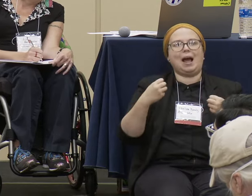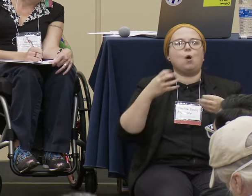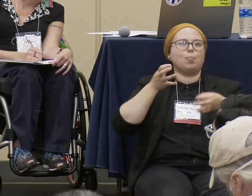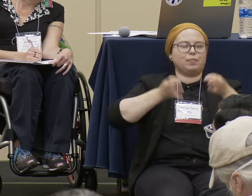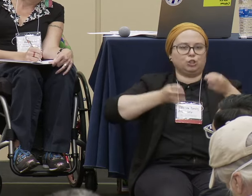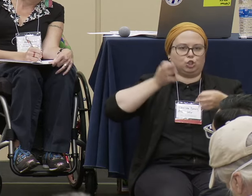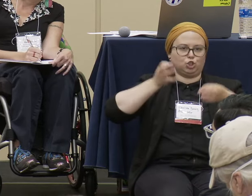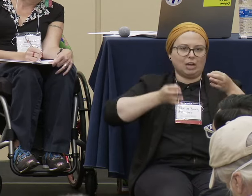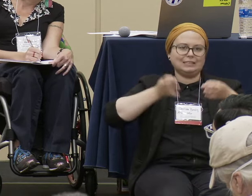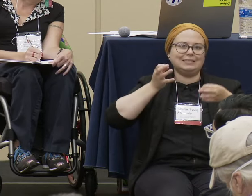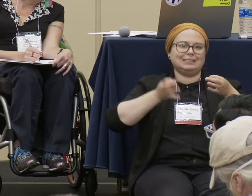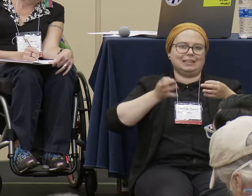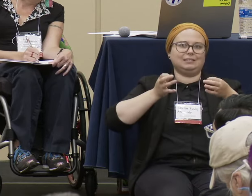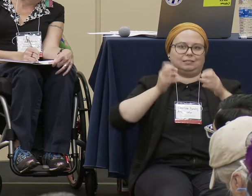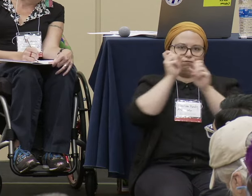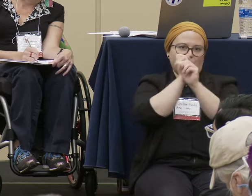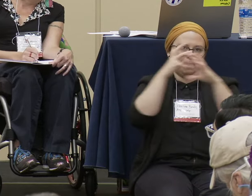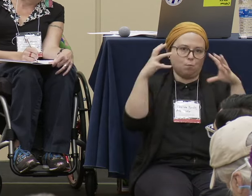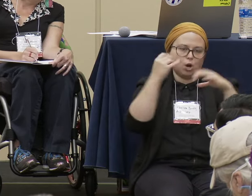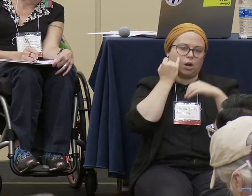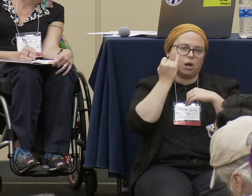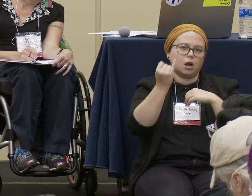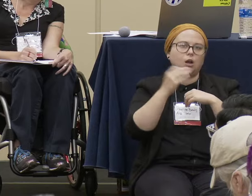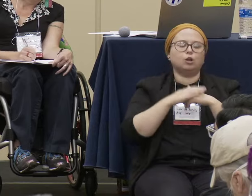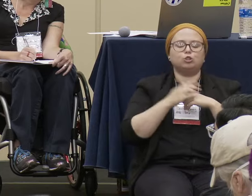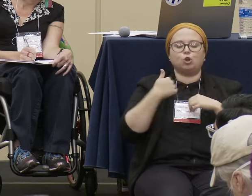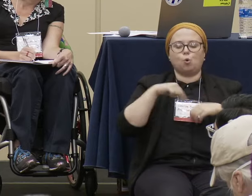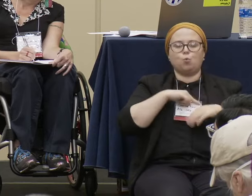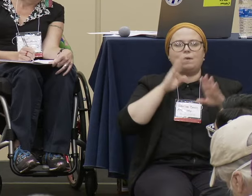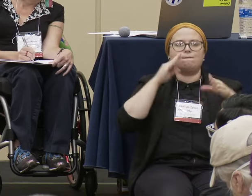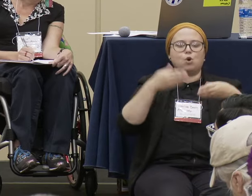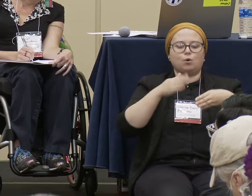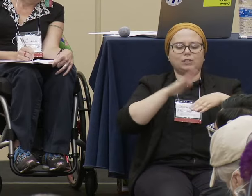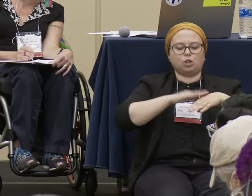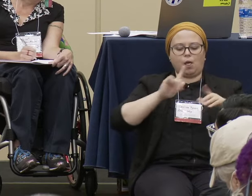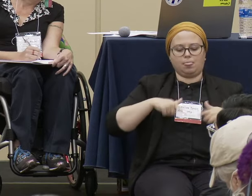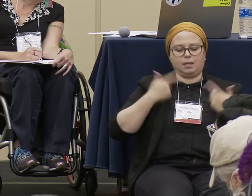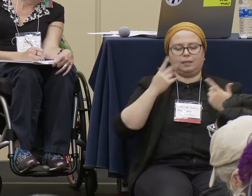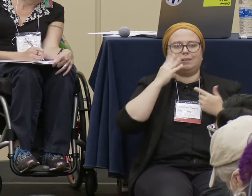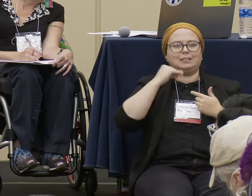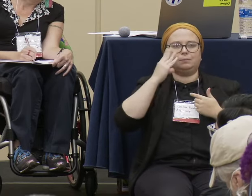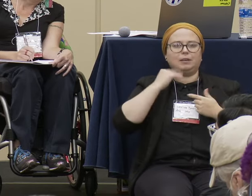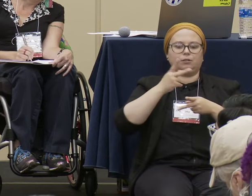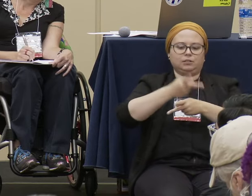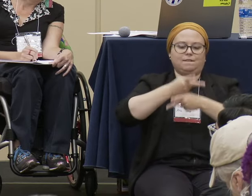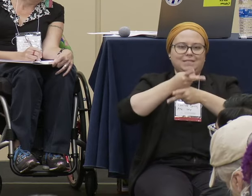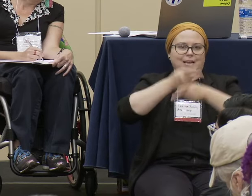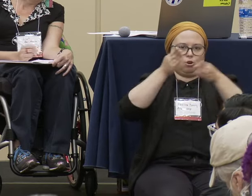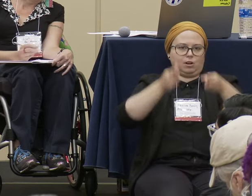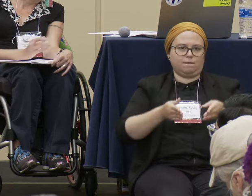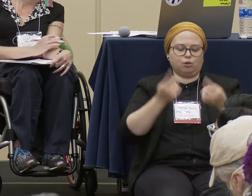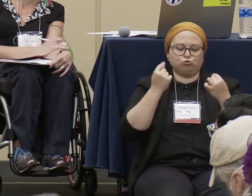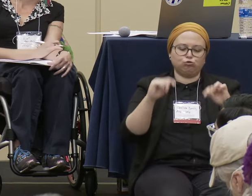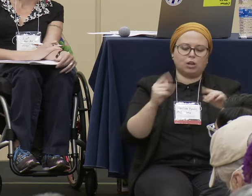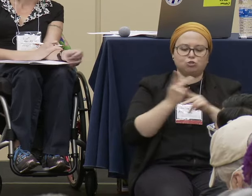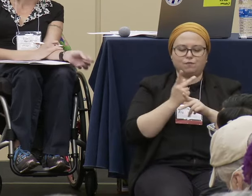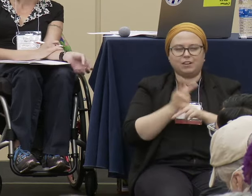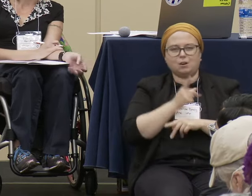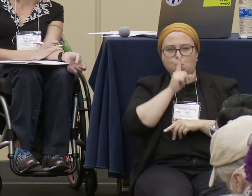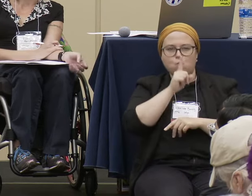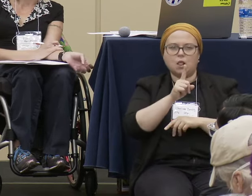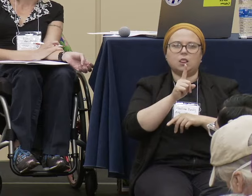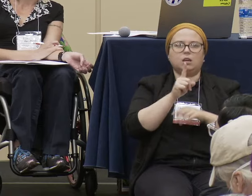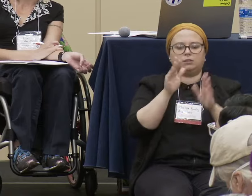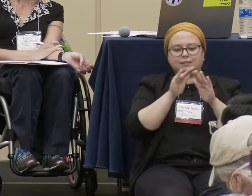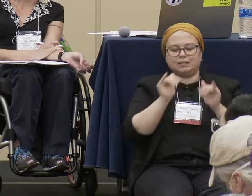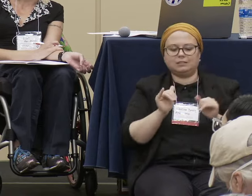raise a few of them because we focus on the lived experience of caregivers trying to navigate these very oppressive and carceral systems.